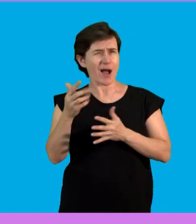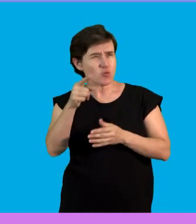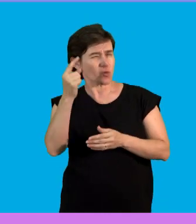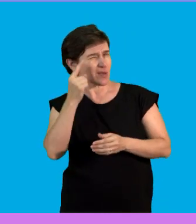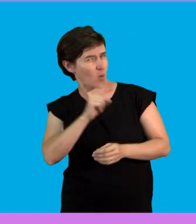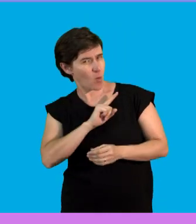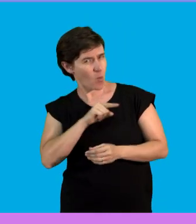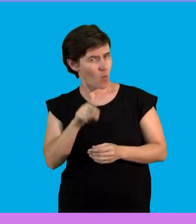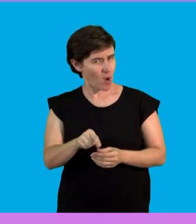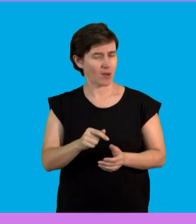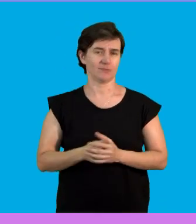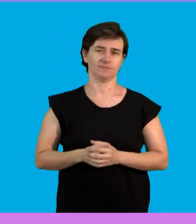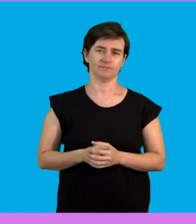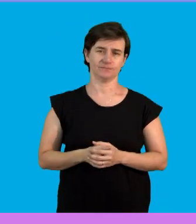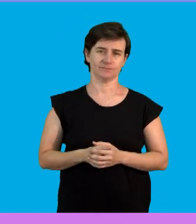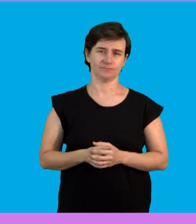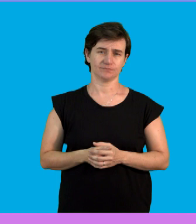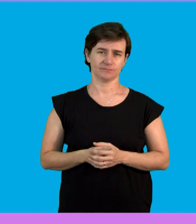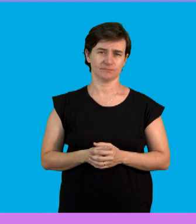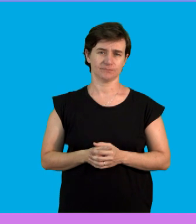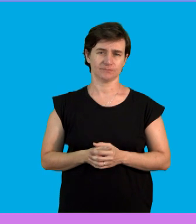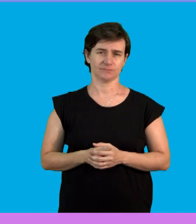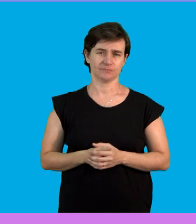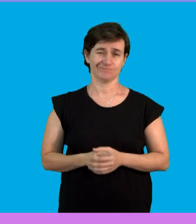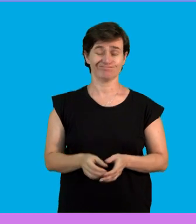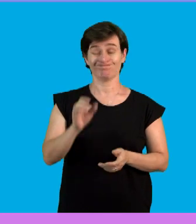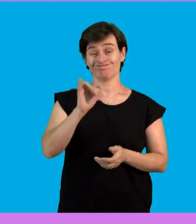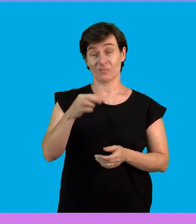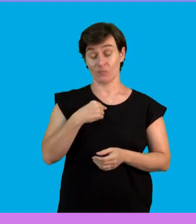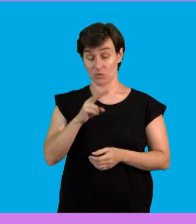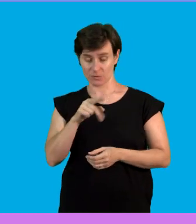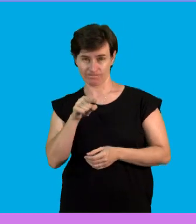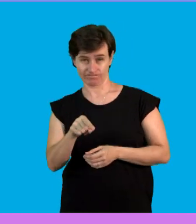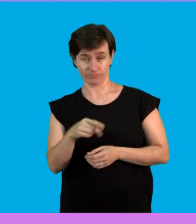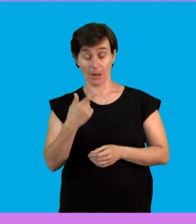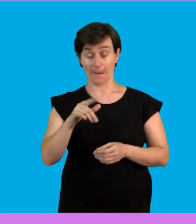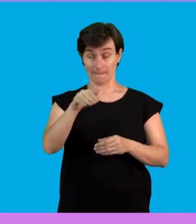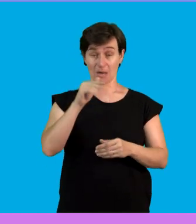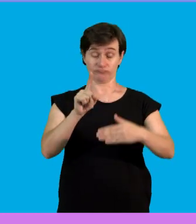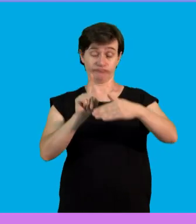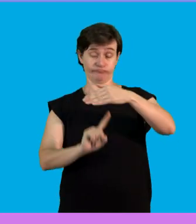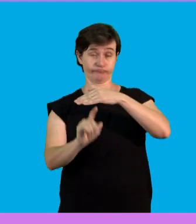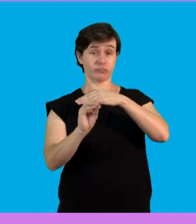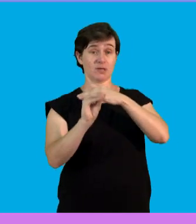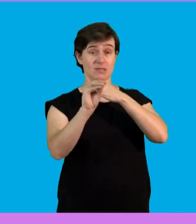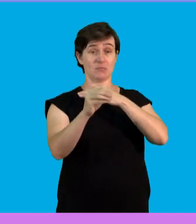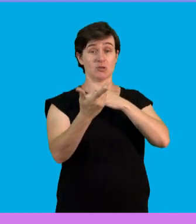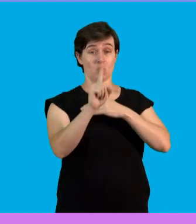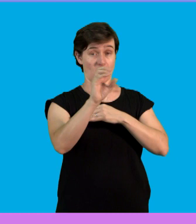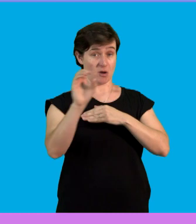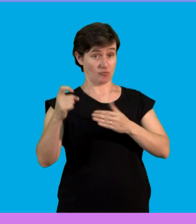by calculation why you made your choice. If we look at this from inside the